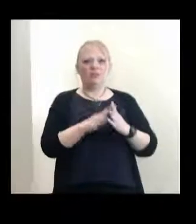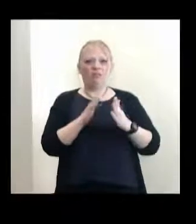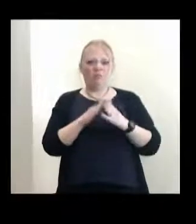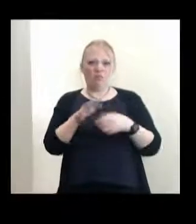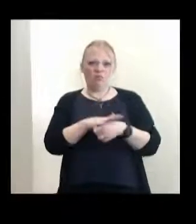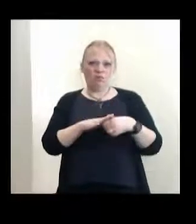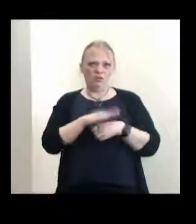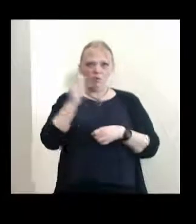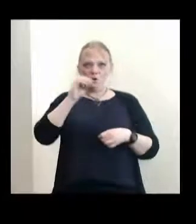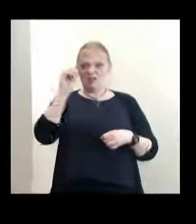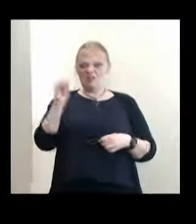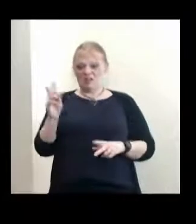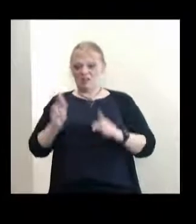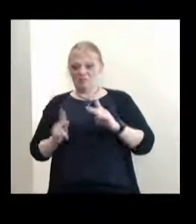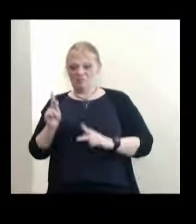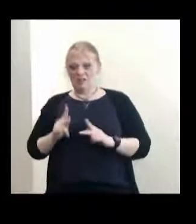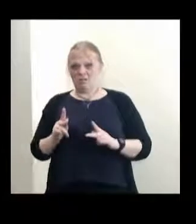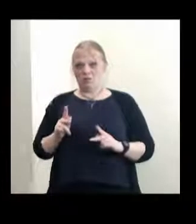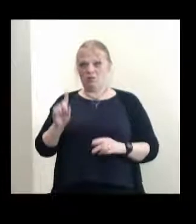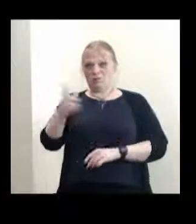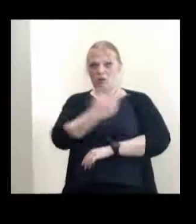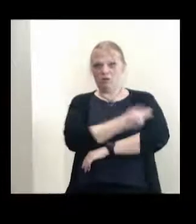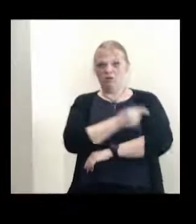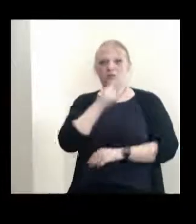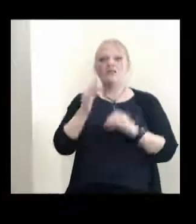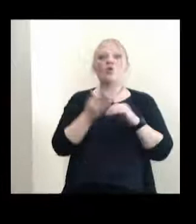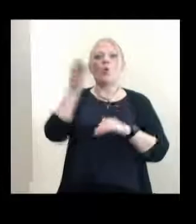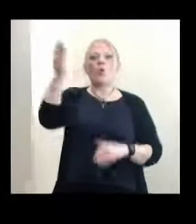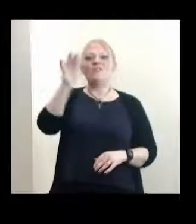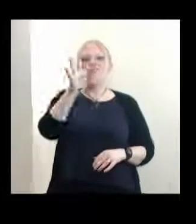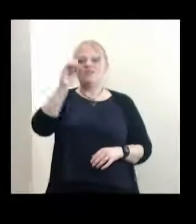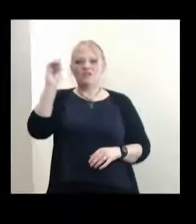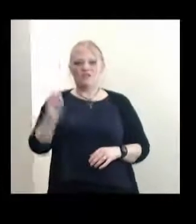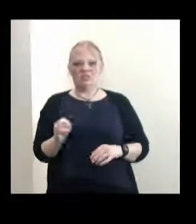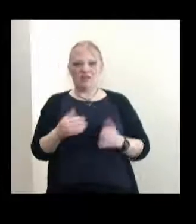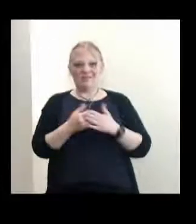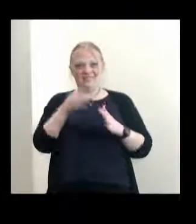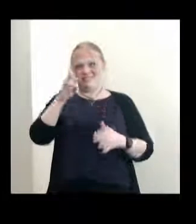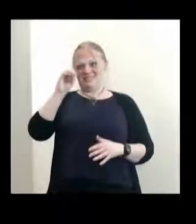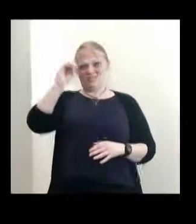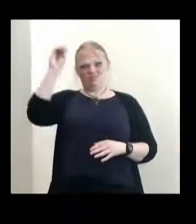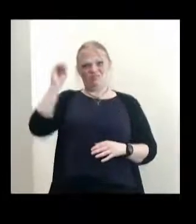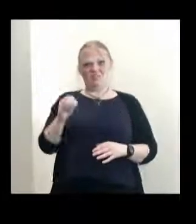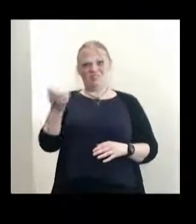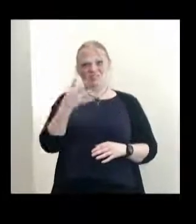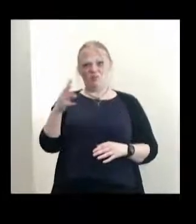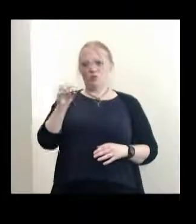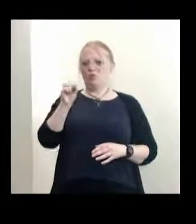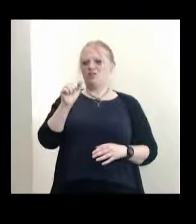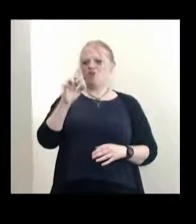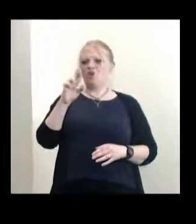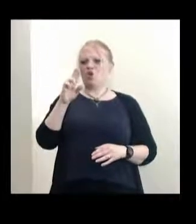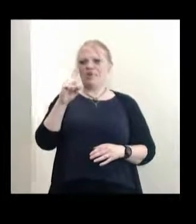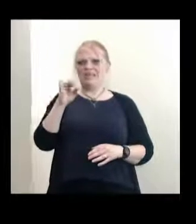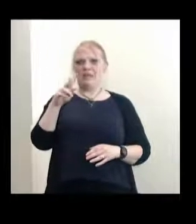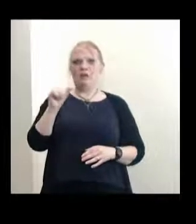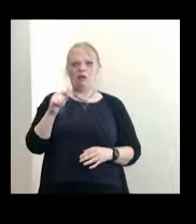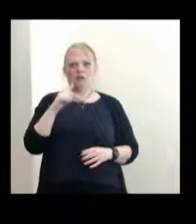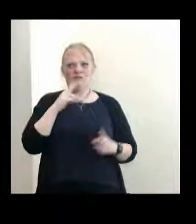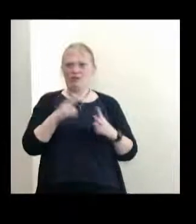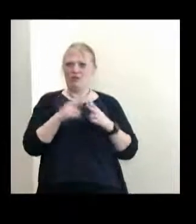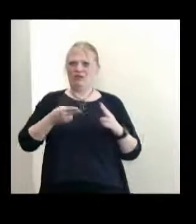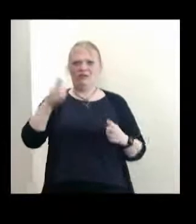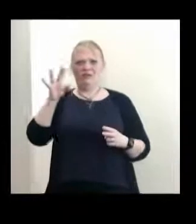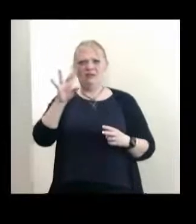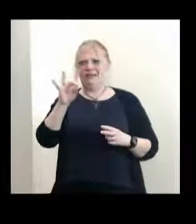the percent of their population has one dose is over 50% and near 60%. A couple, Sardinia is exceptionally high, 88. There's only a